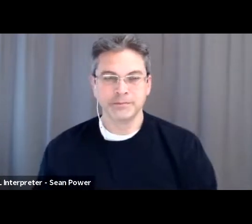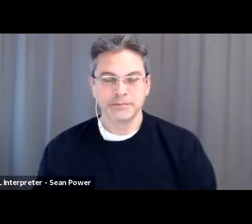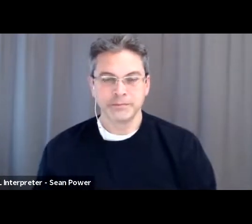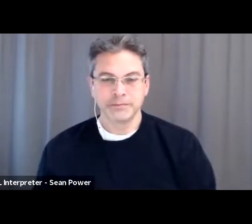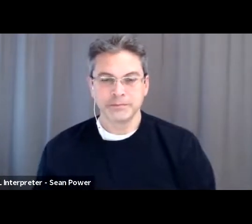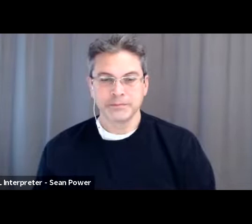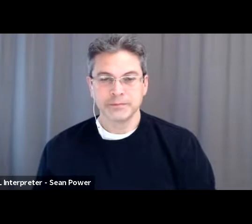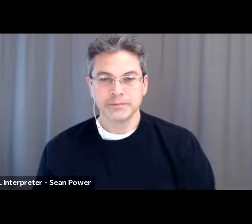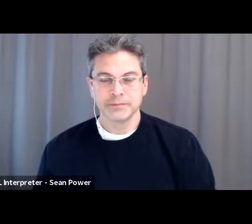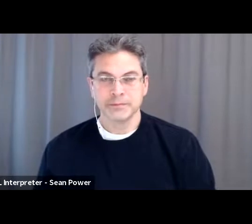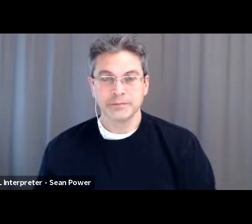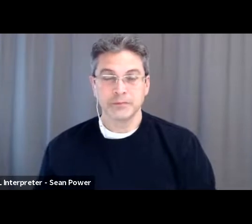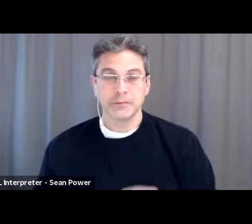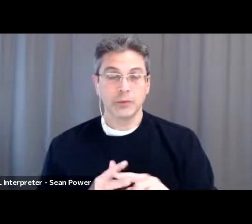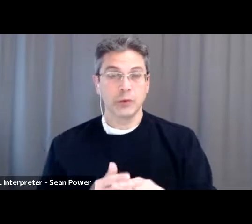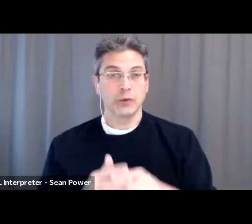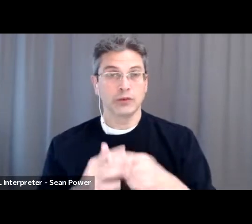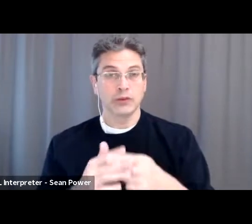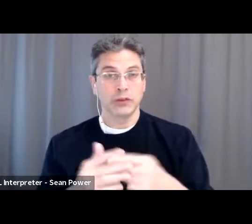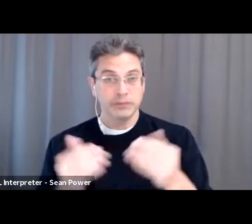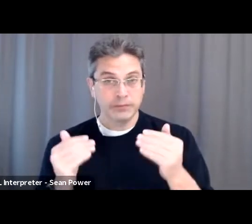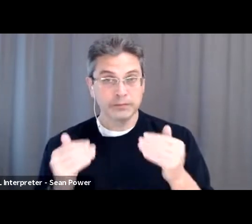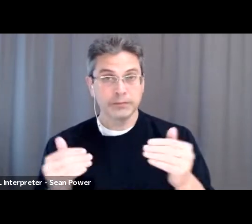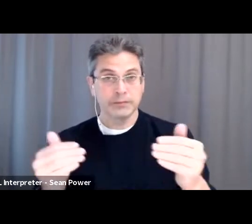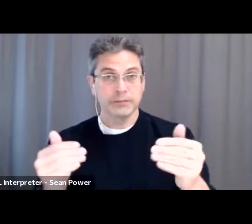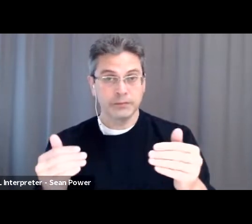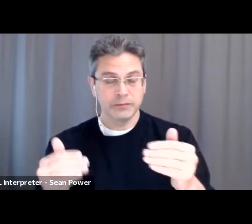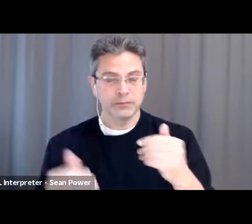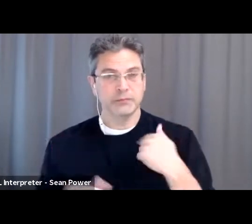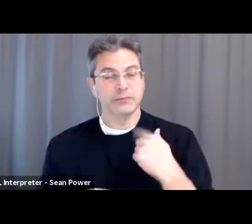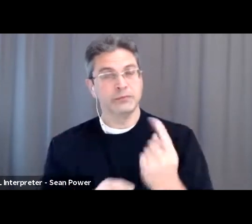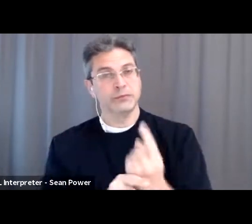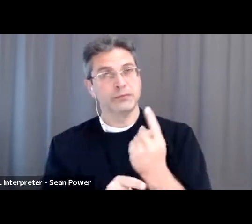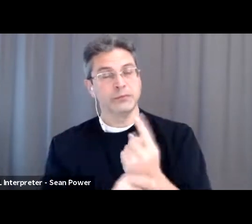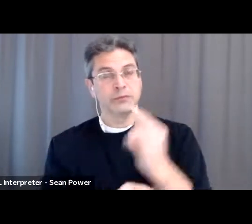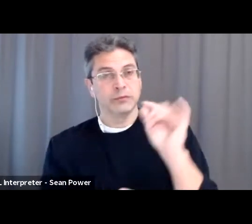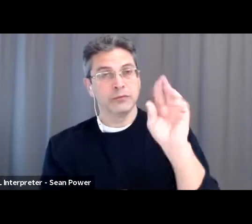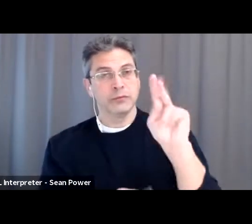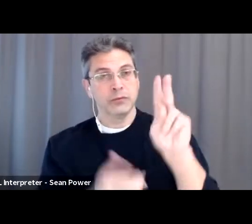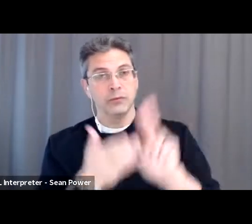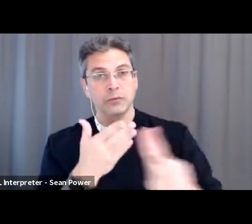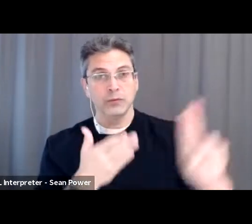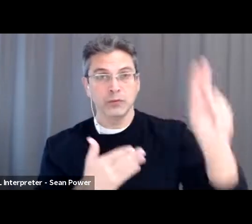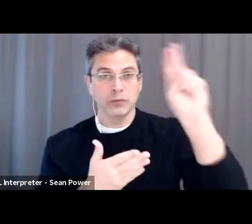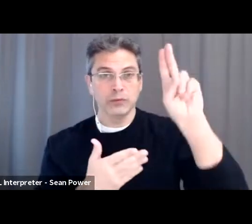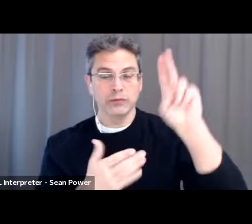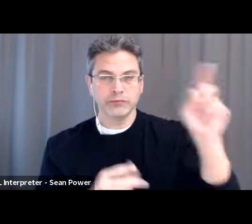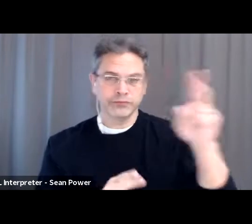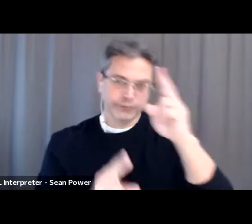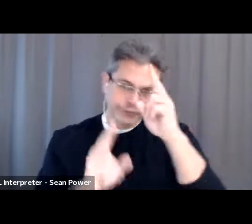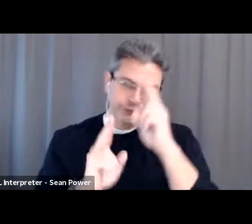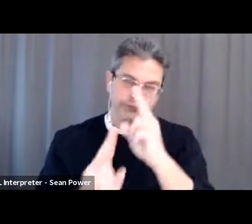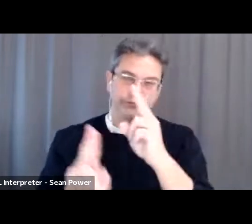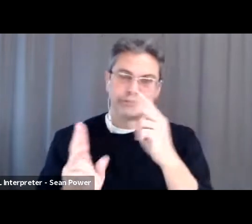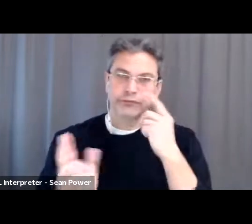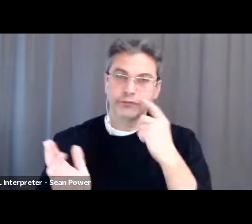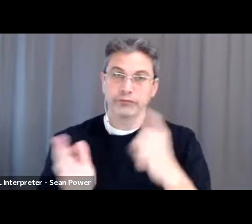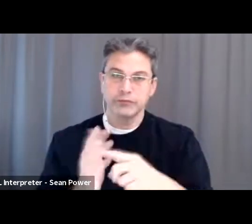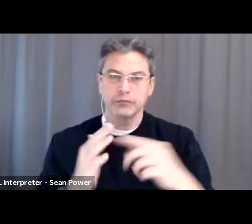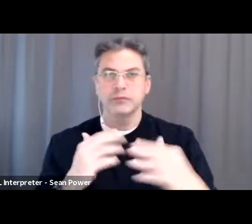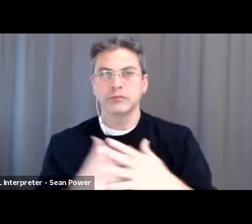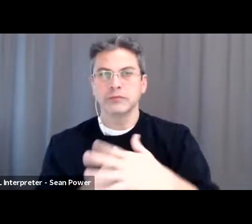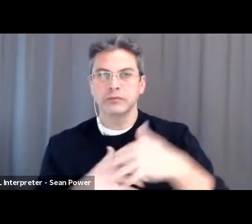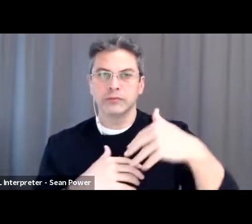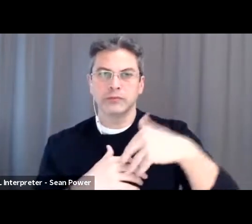we begin our formal program, it's our custom at York University to pay tribute to our Indigenous ancestors